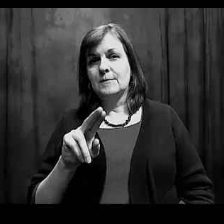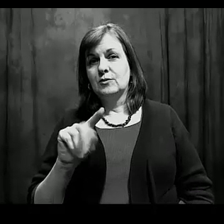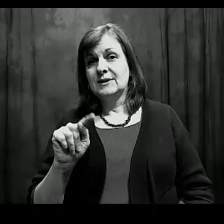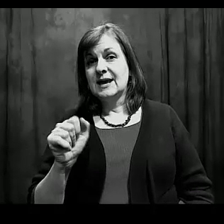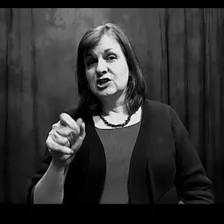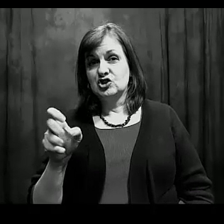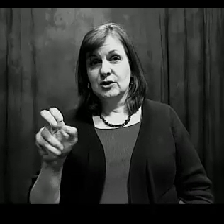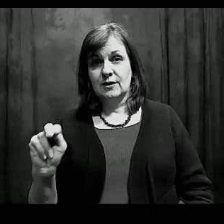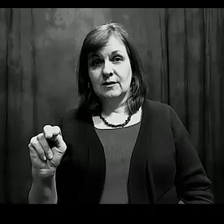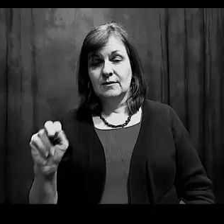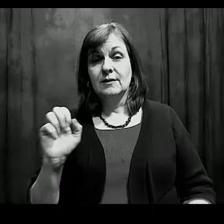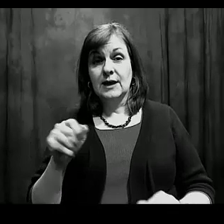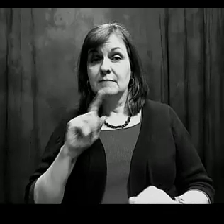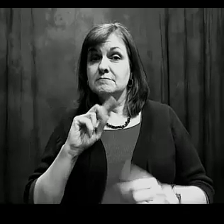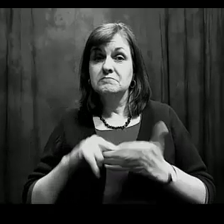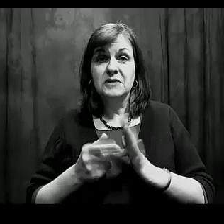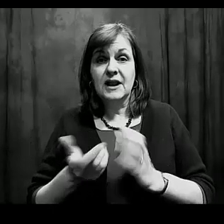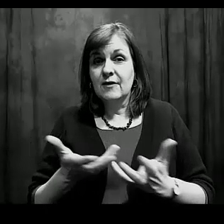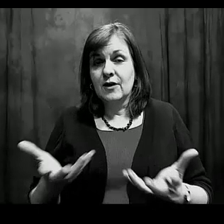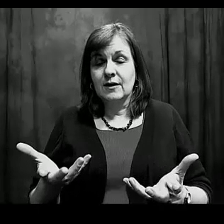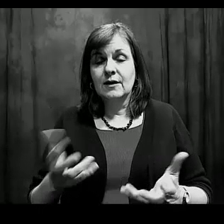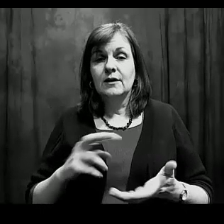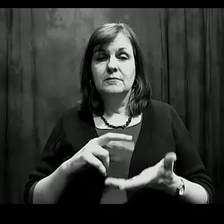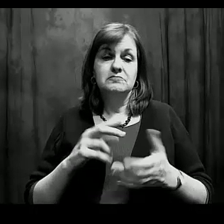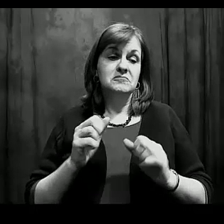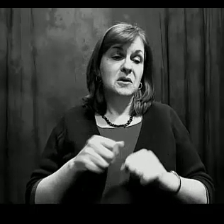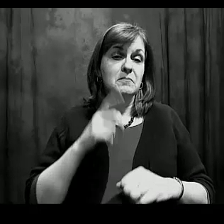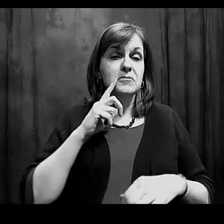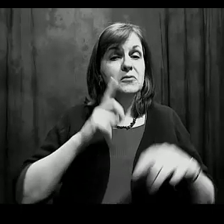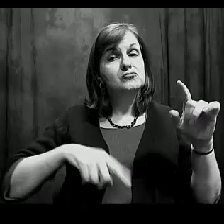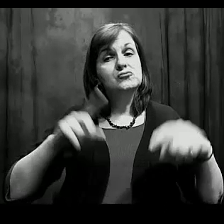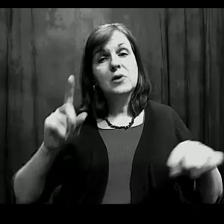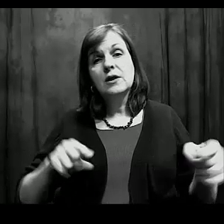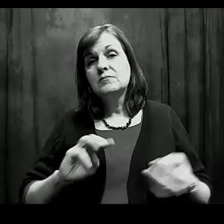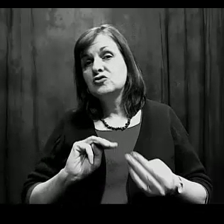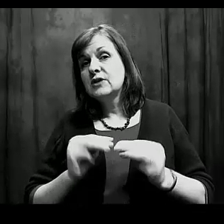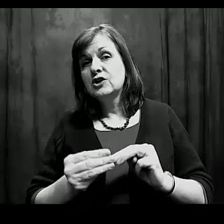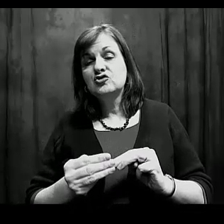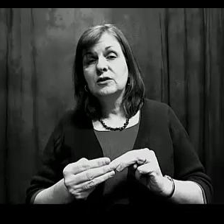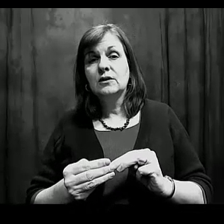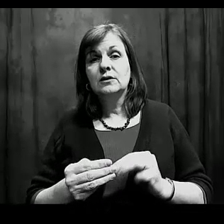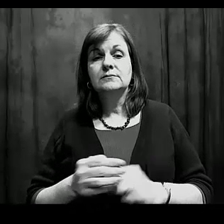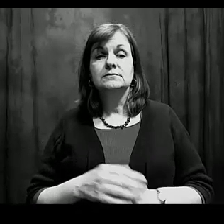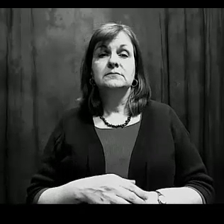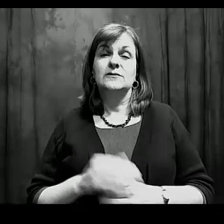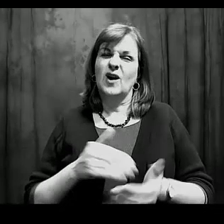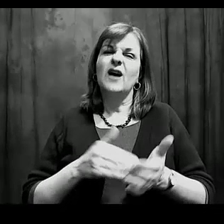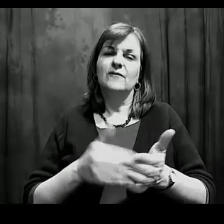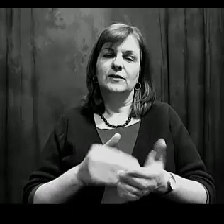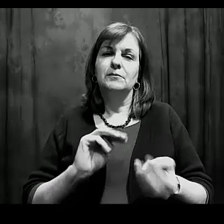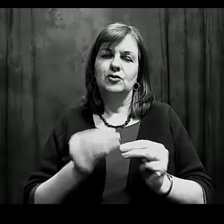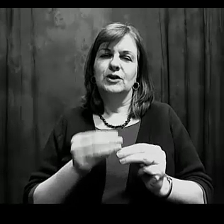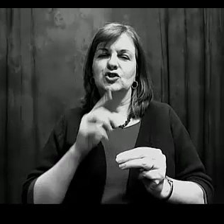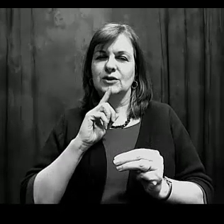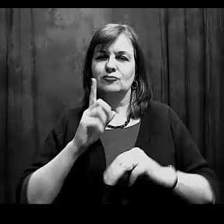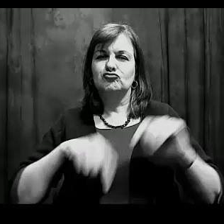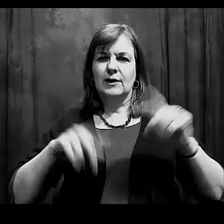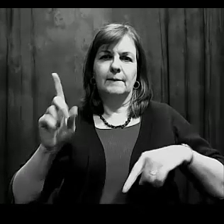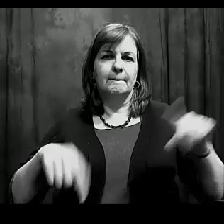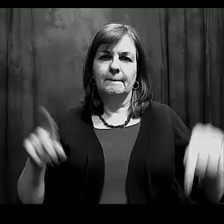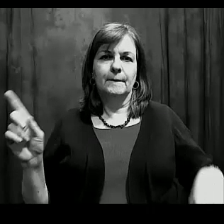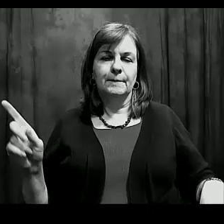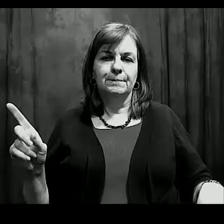mutation can be anything, right? It can be random, and it often